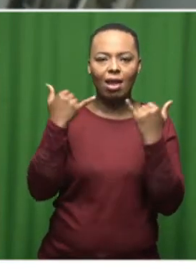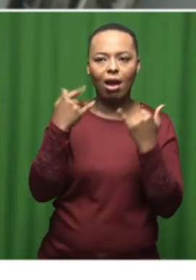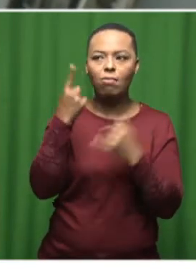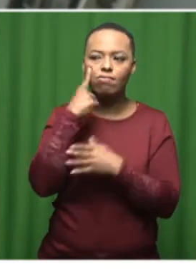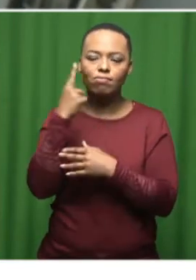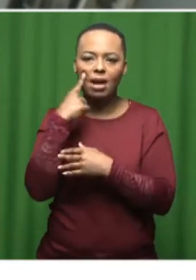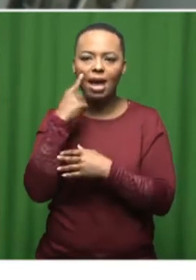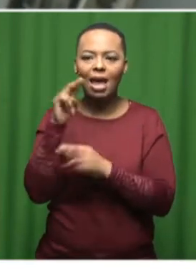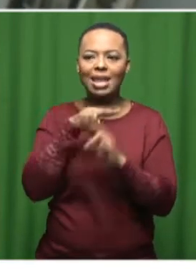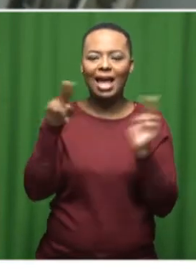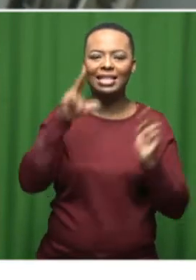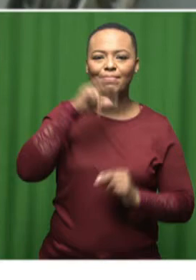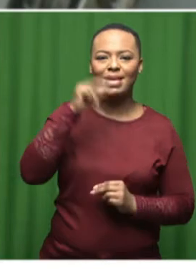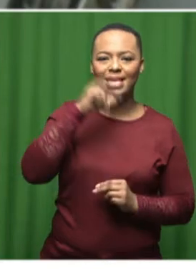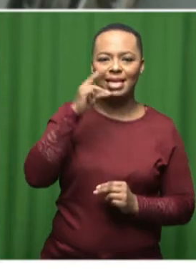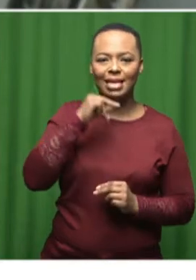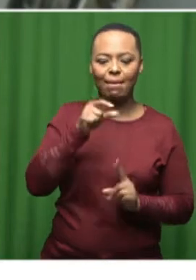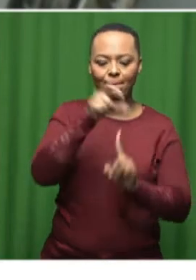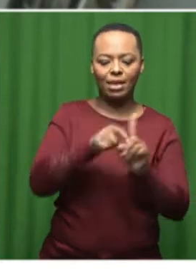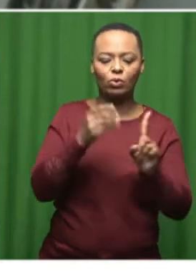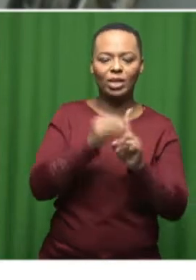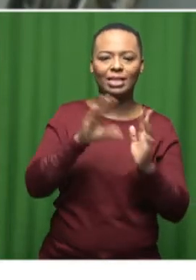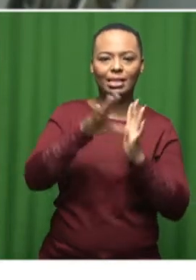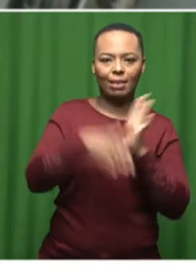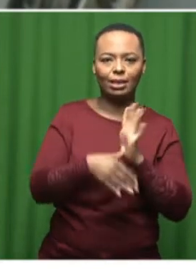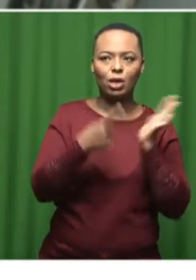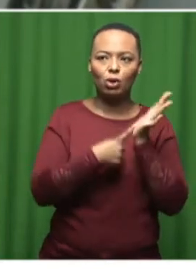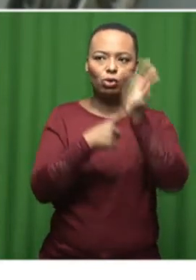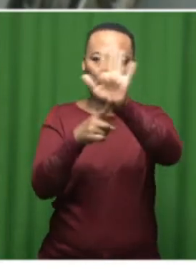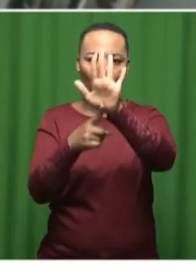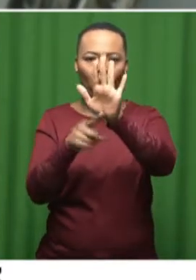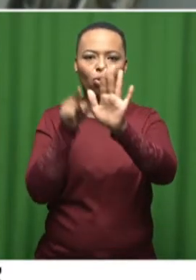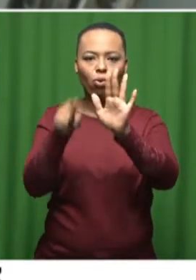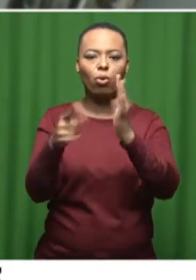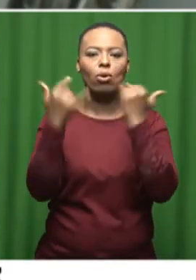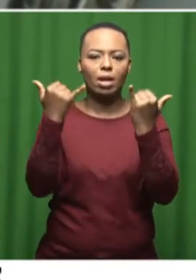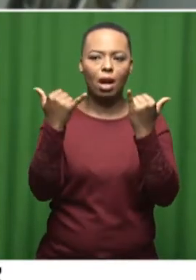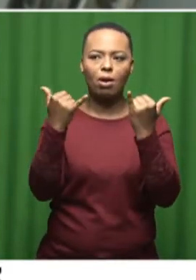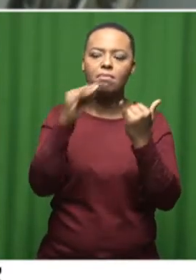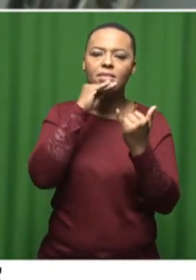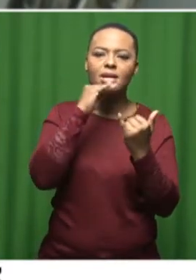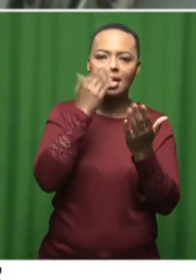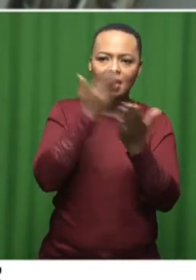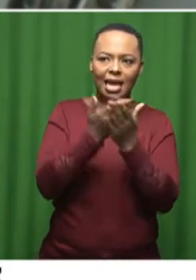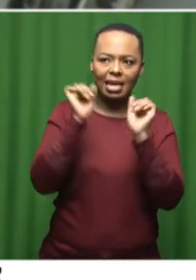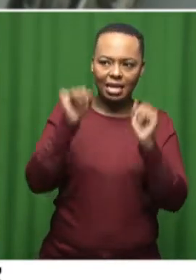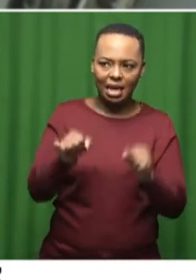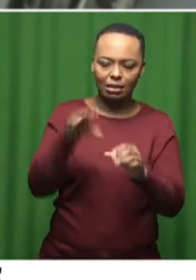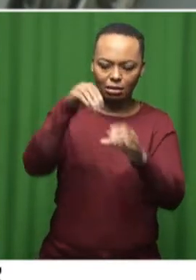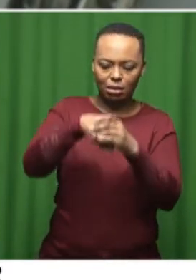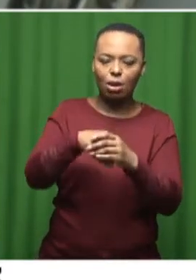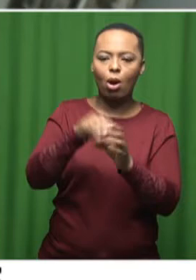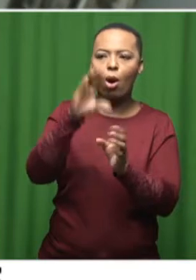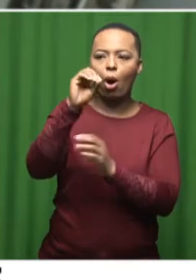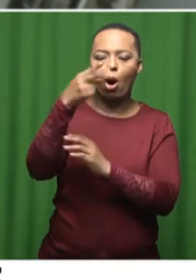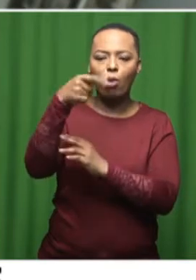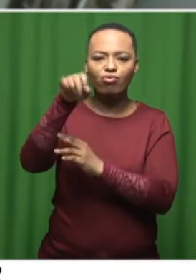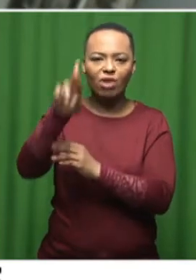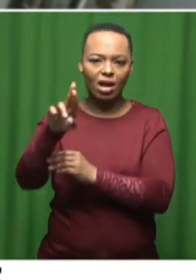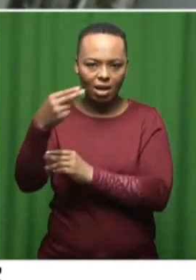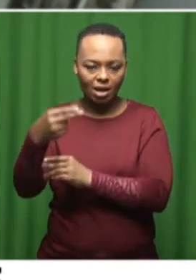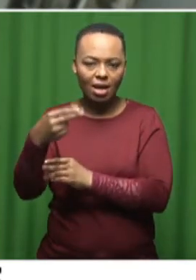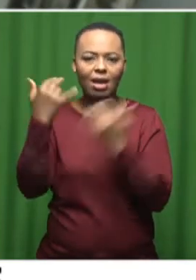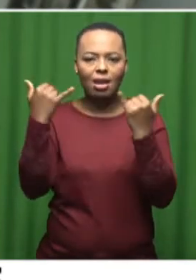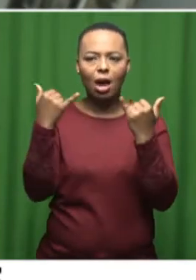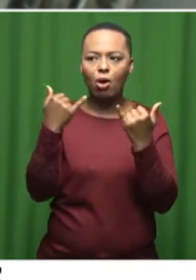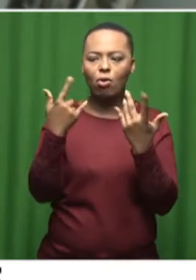non-speaking persons with disability, also to put that to the fore, that you can be in an opera. We're making use of